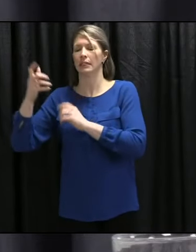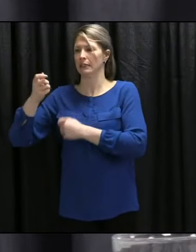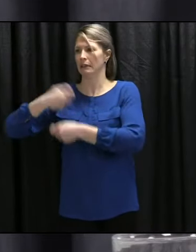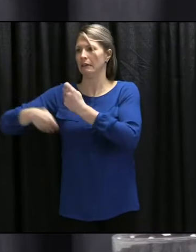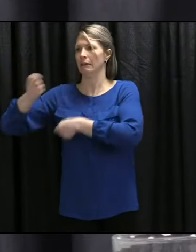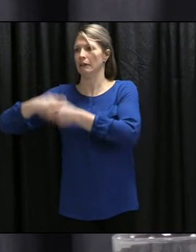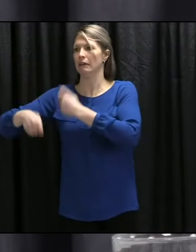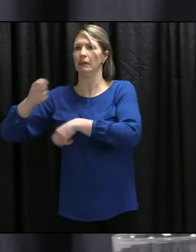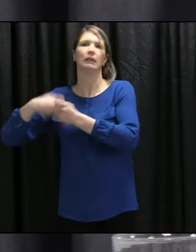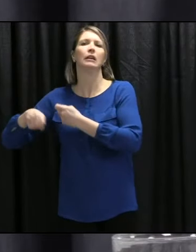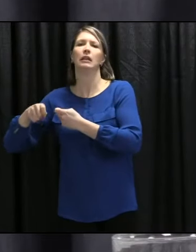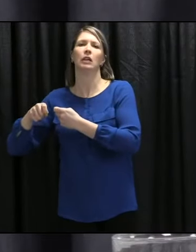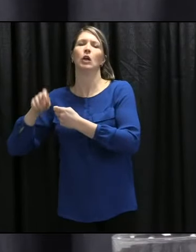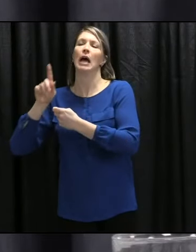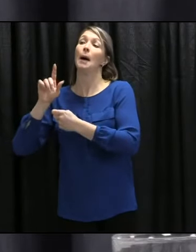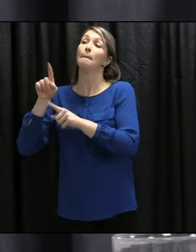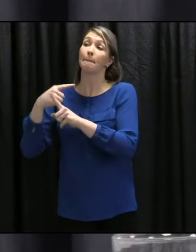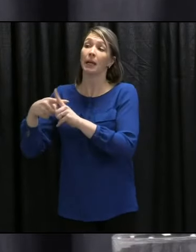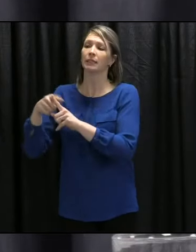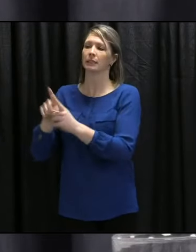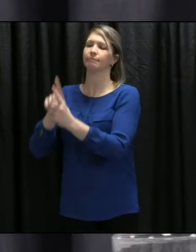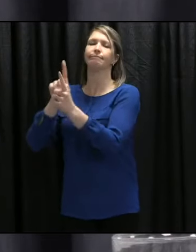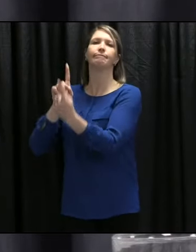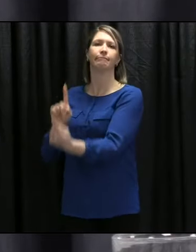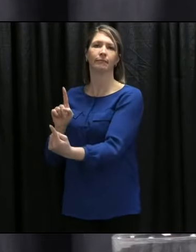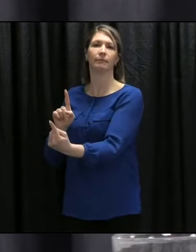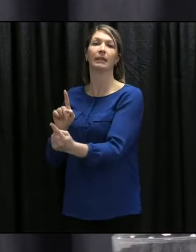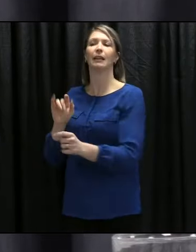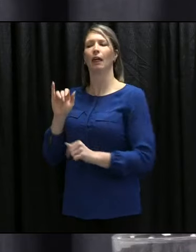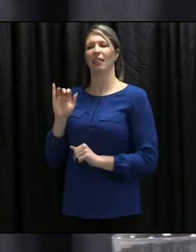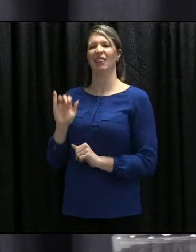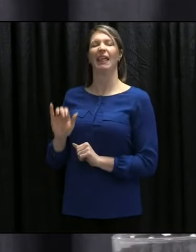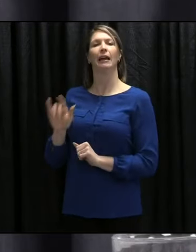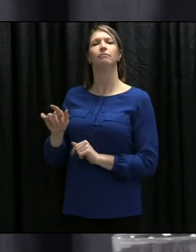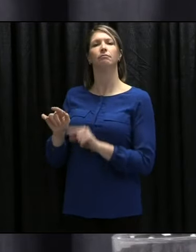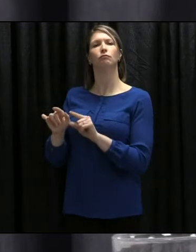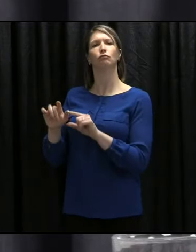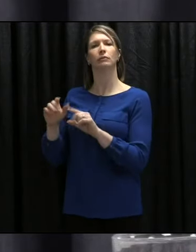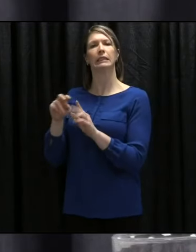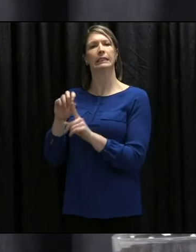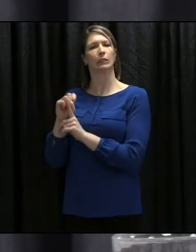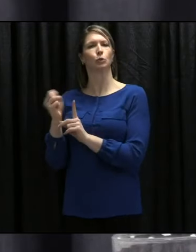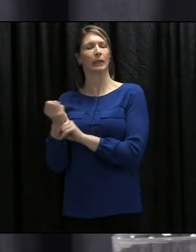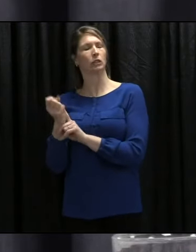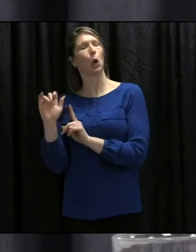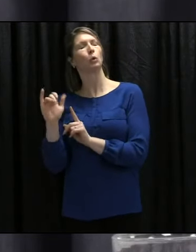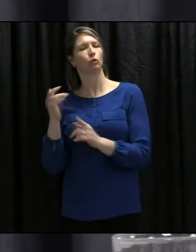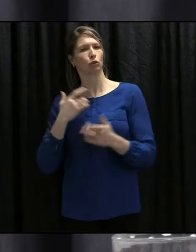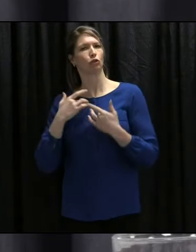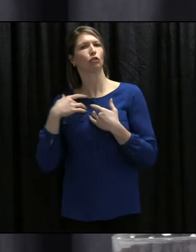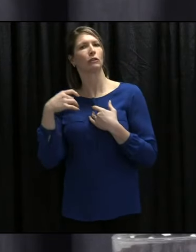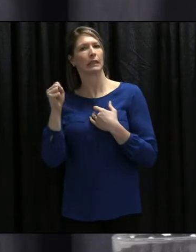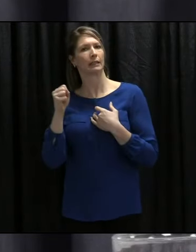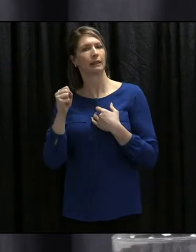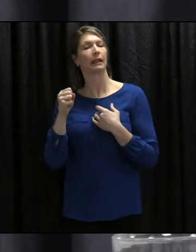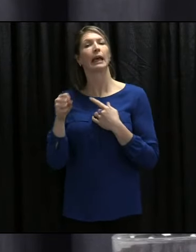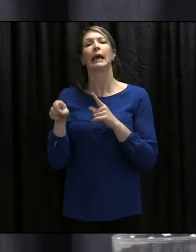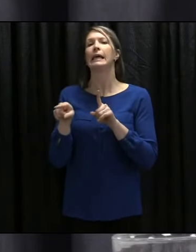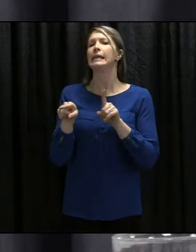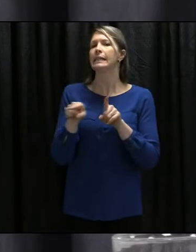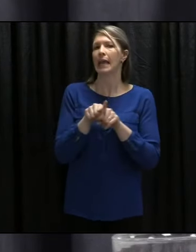easier. It is another area that we're concerned about. And again, like some of the more private home support